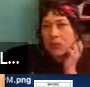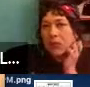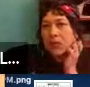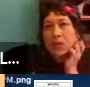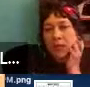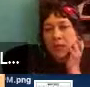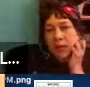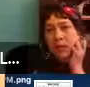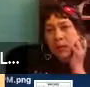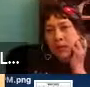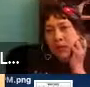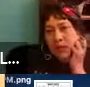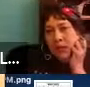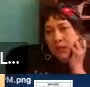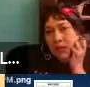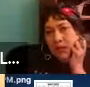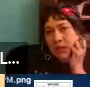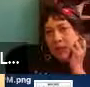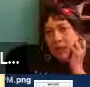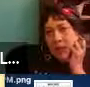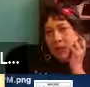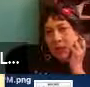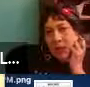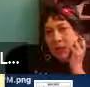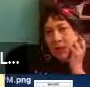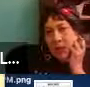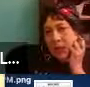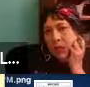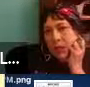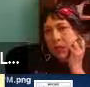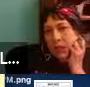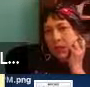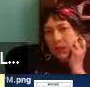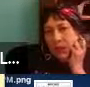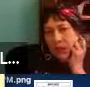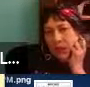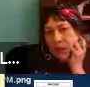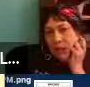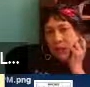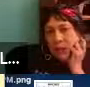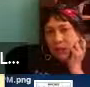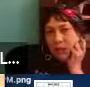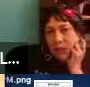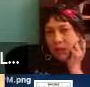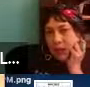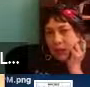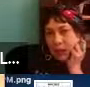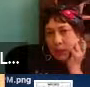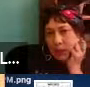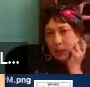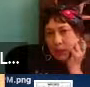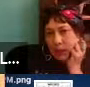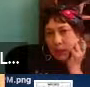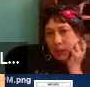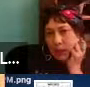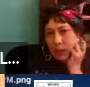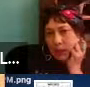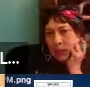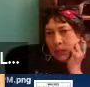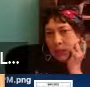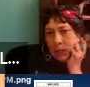the places that they were forced to go. And they saved them generation after generation after